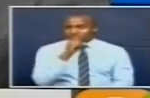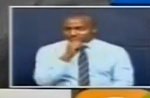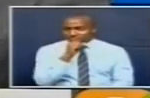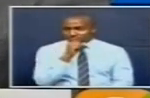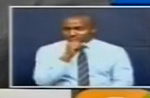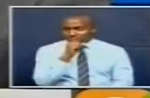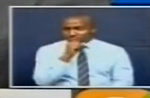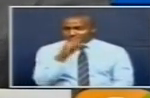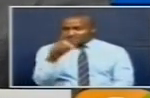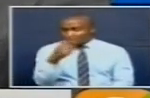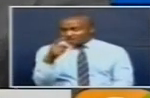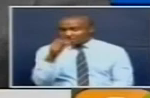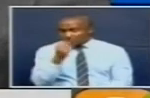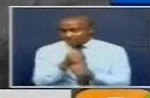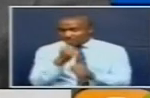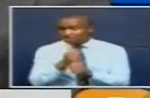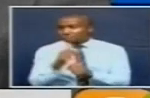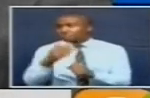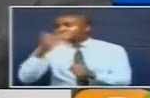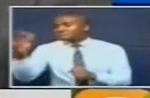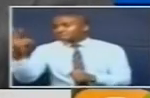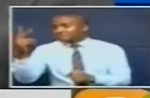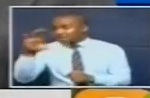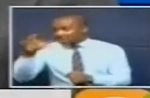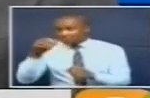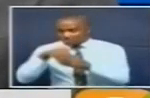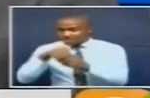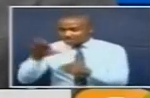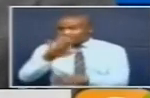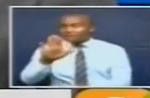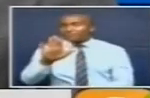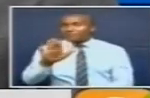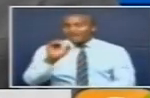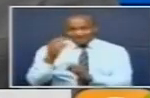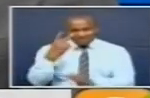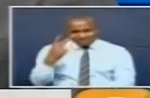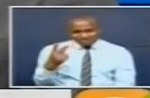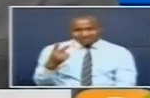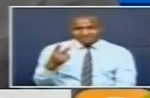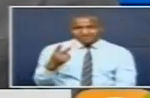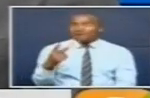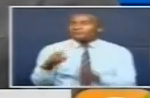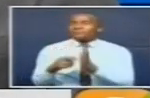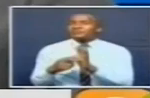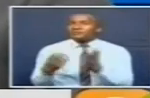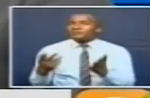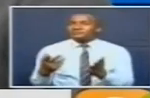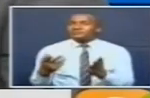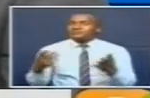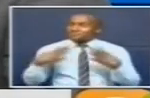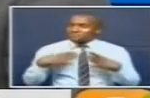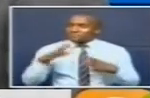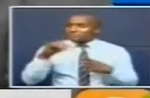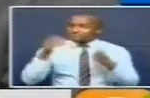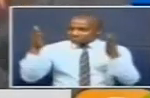county within your area. And if you follow that pattern, obviously to mean that people in Rift Valley,